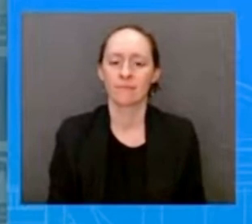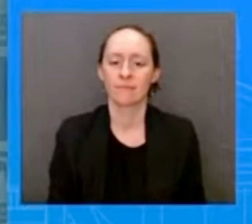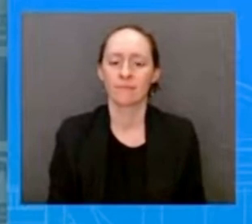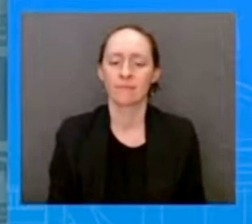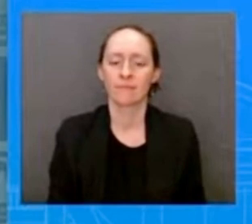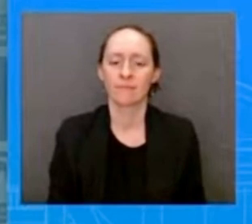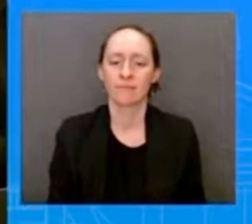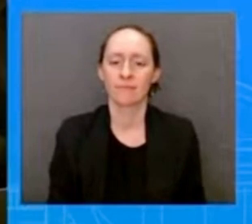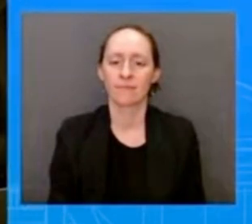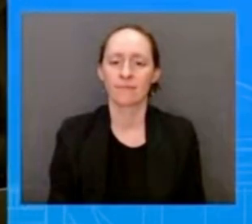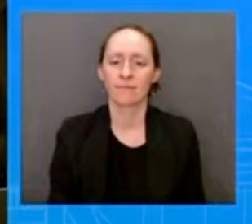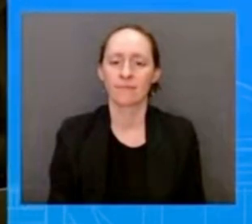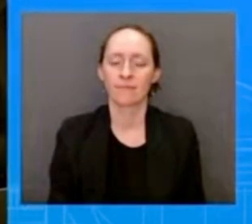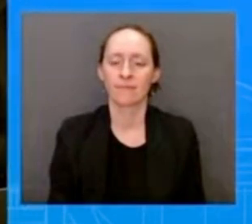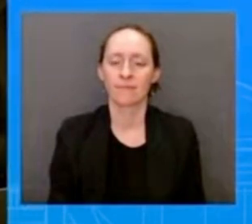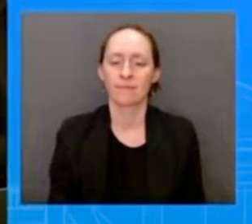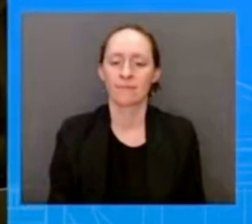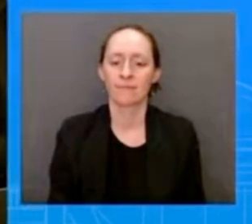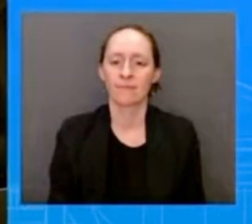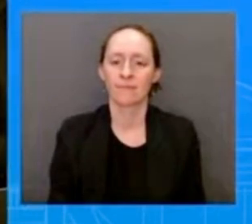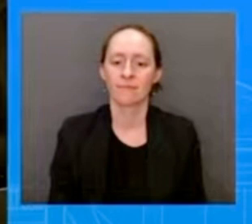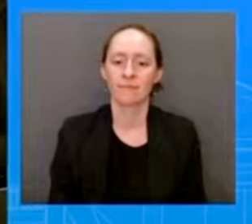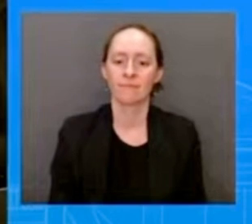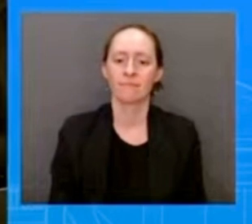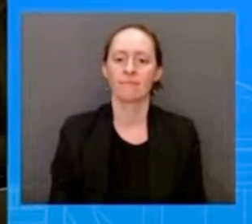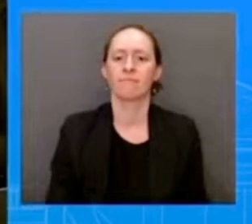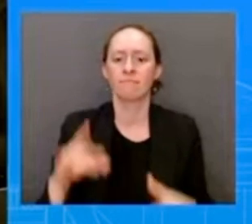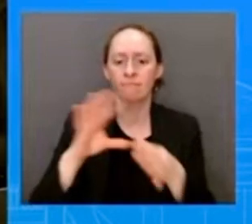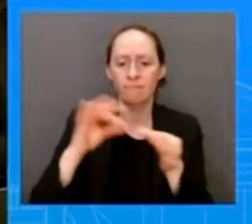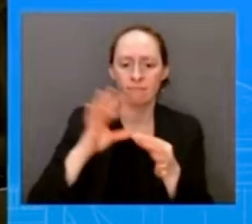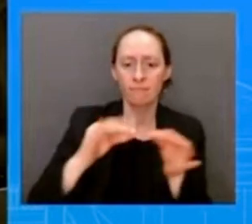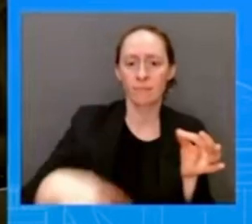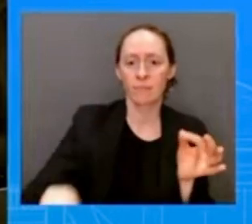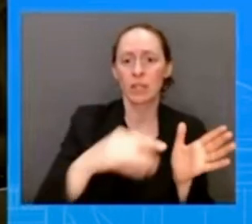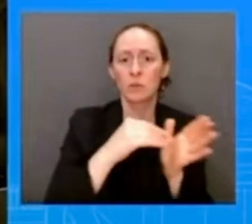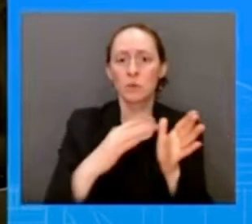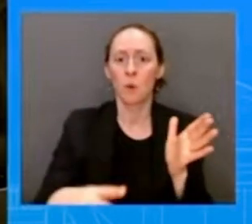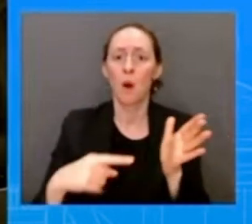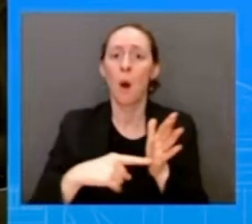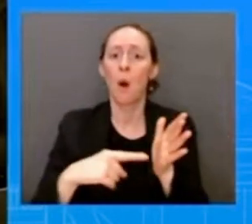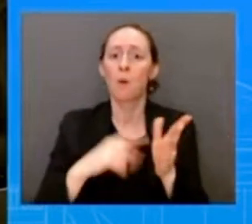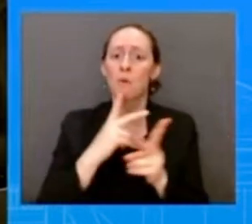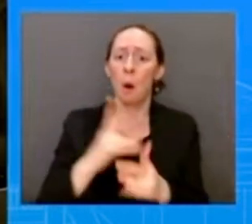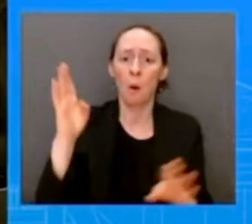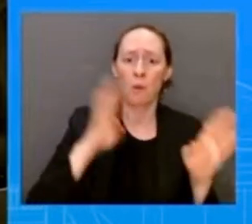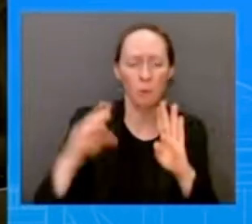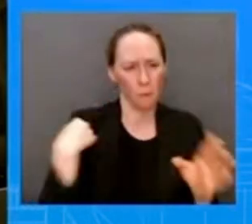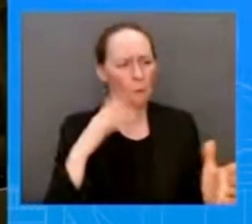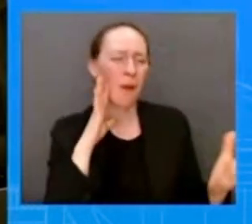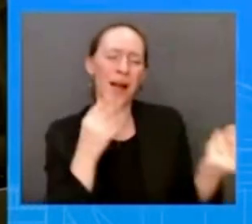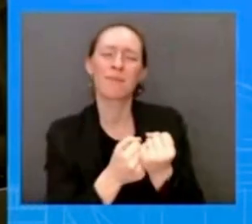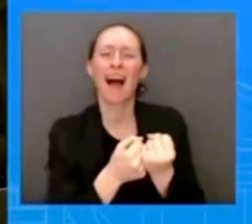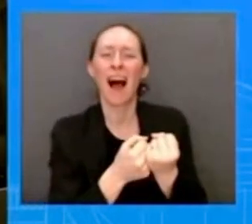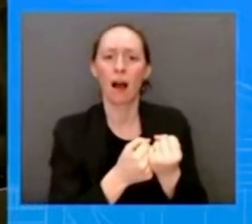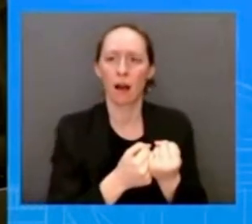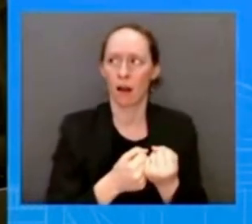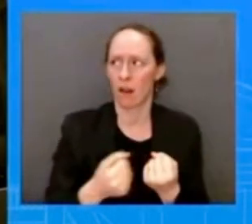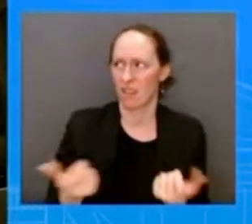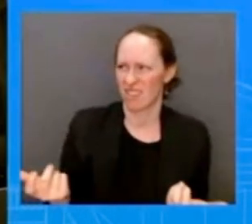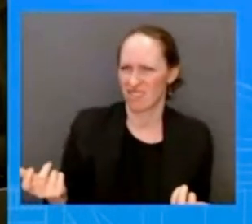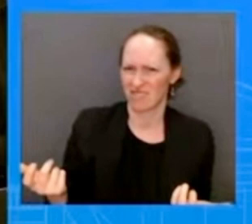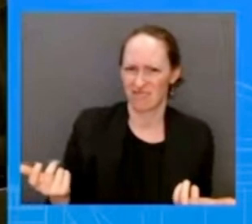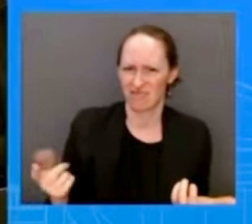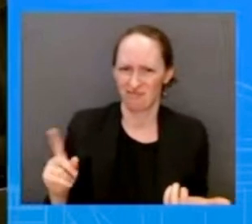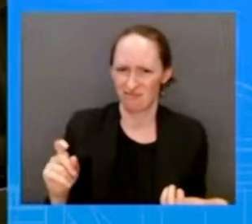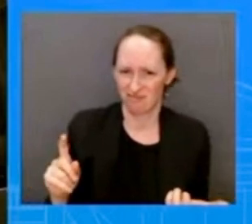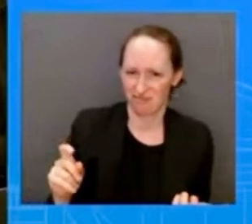one of 40 million Americans whose now financial fate is up in the air, essentially, don't they deserve to know if having their back means that there's an